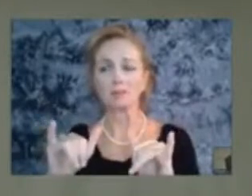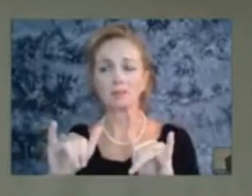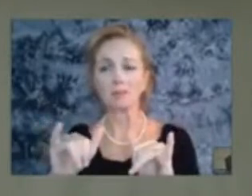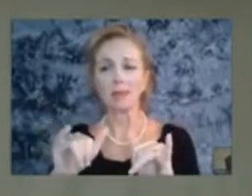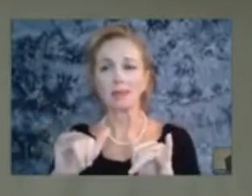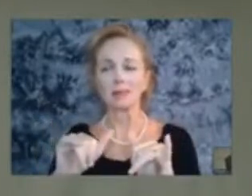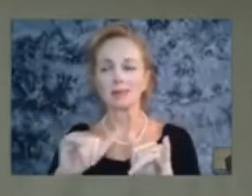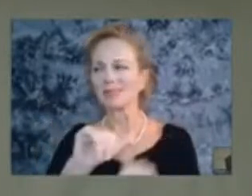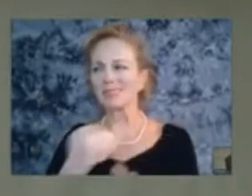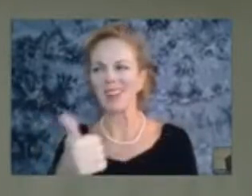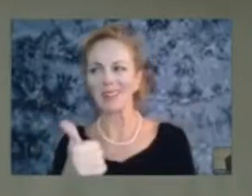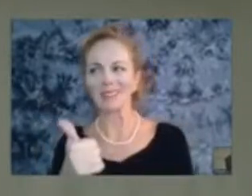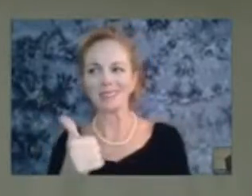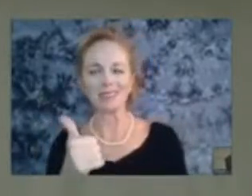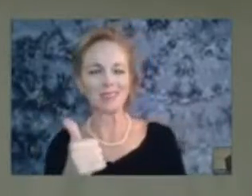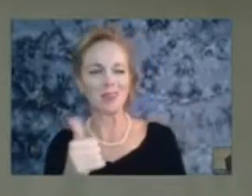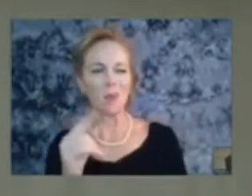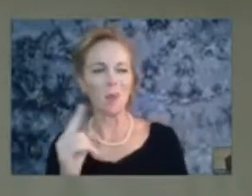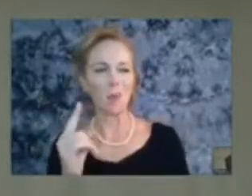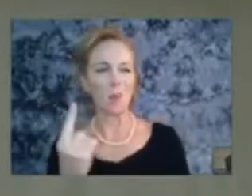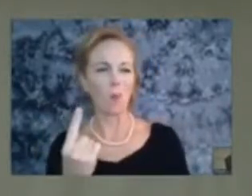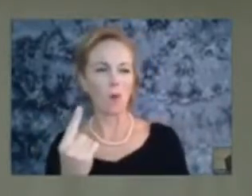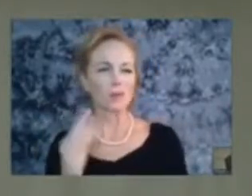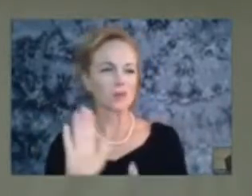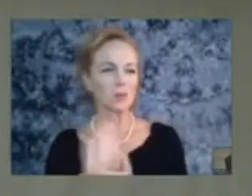There's no lessons to be learned between schools.